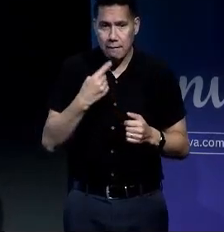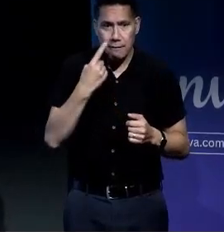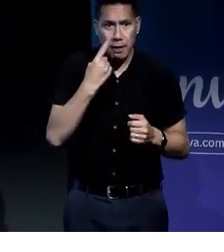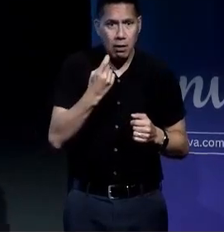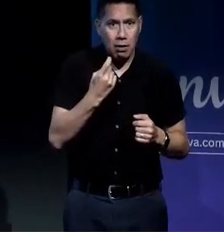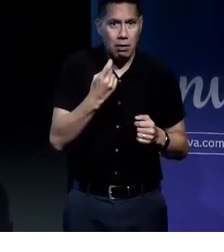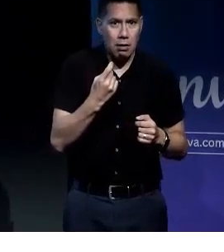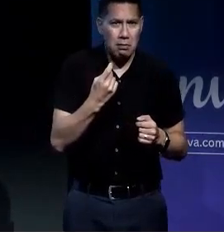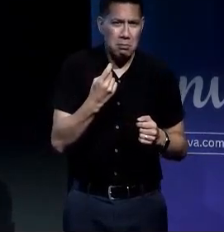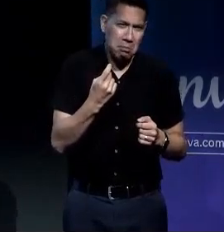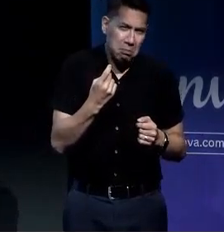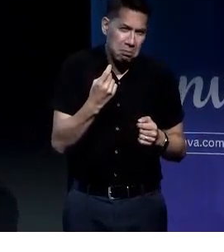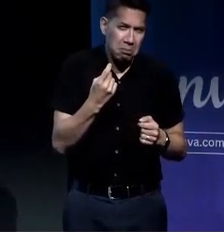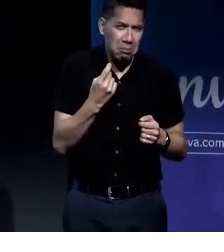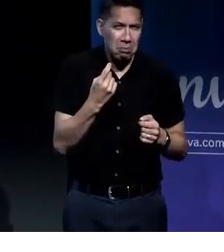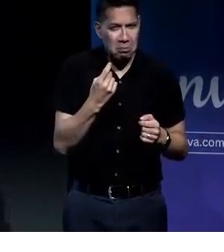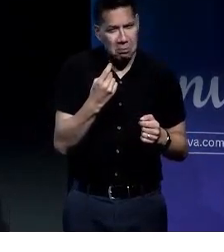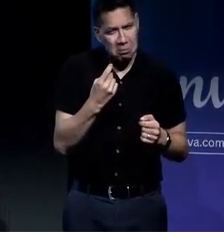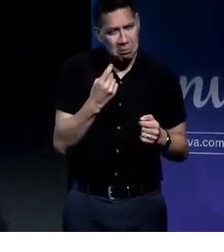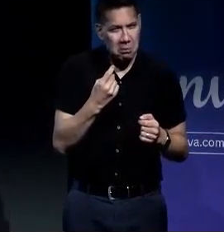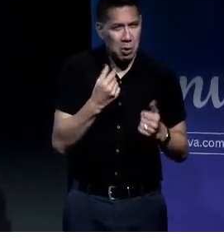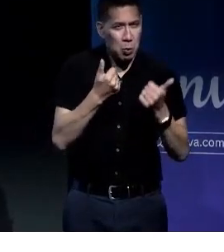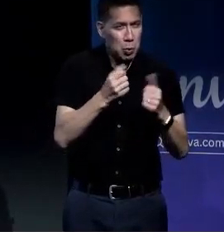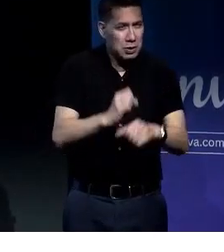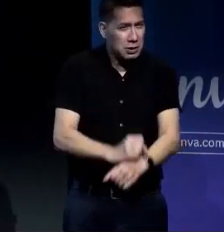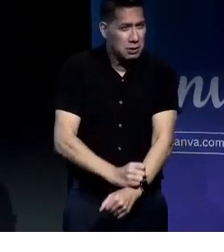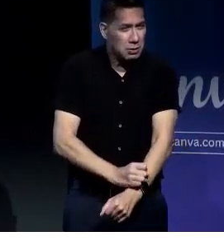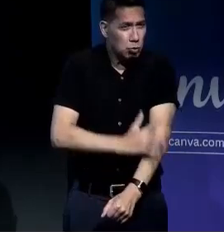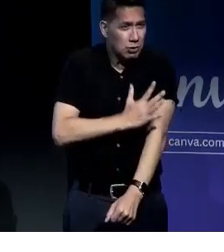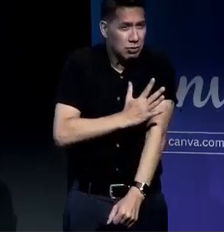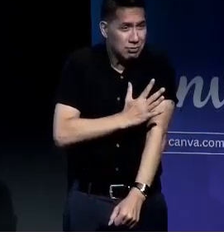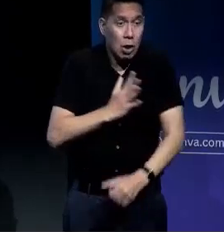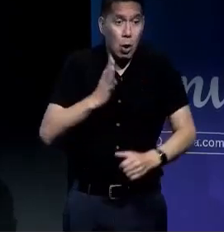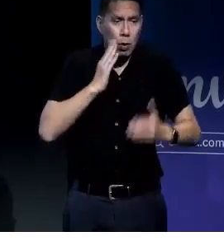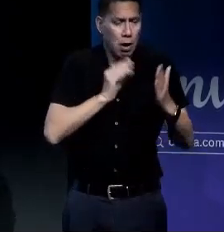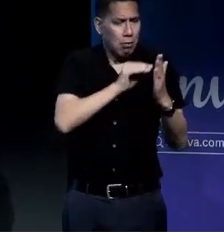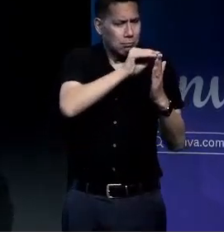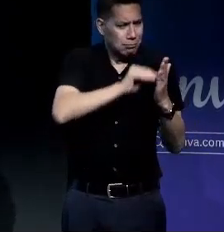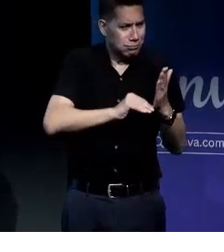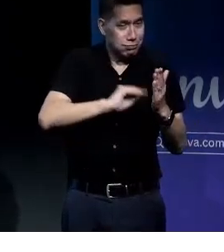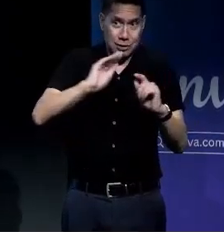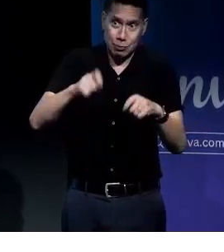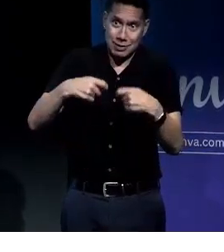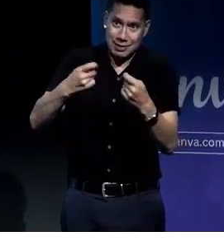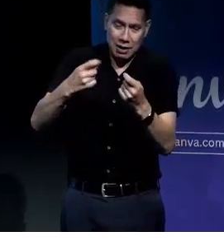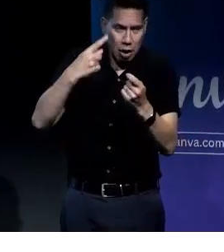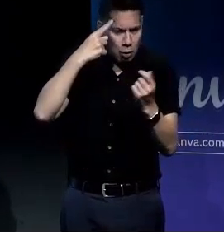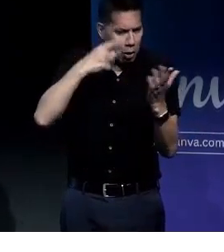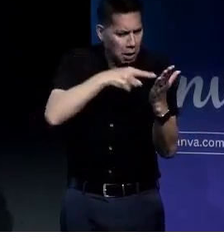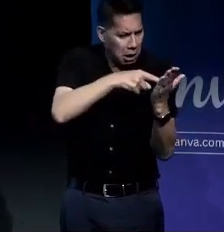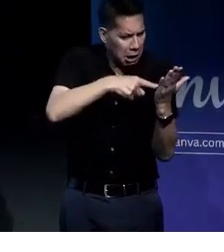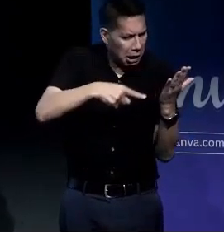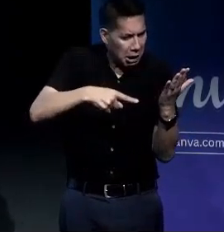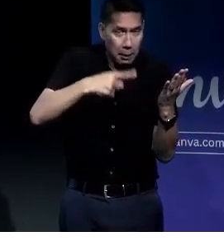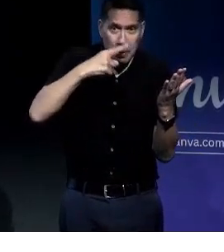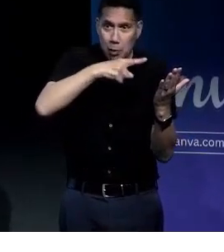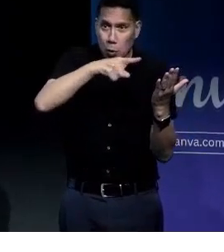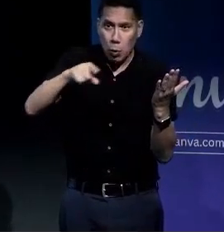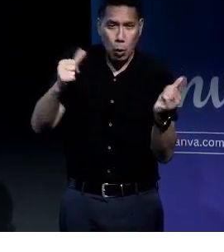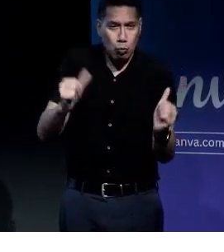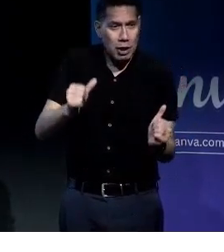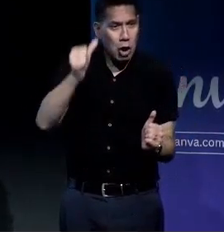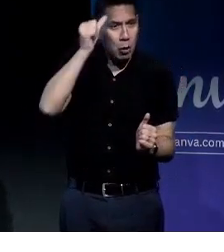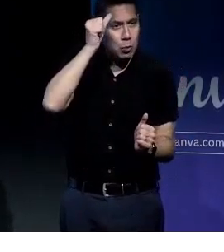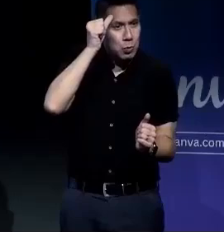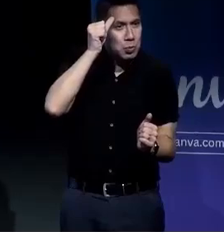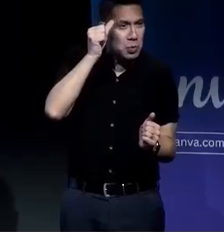that there's not like good inspiration. When I put this talk in, I'm like, maybe this is just something that everybody knows and there's